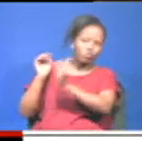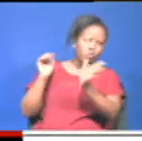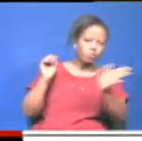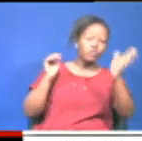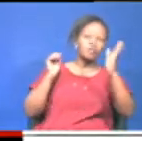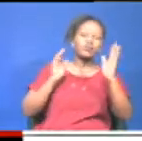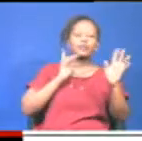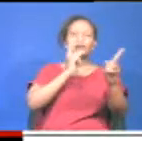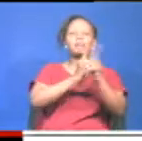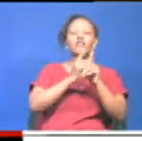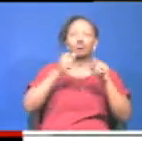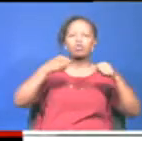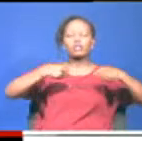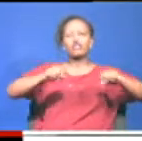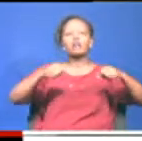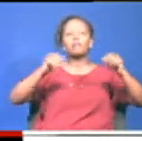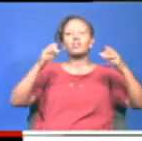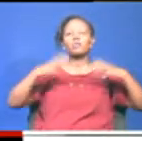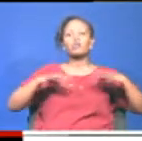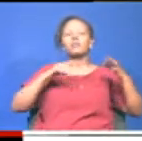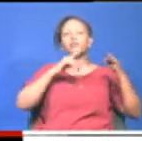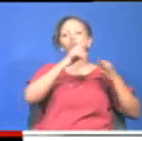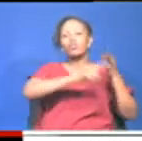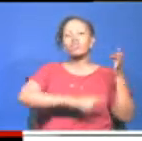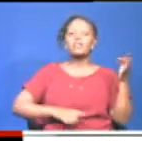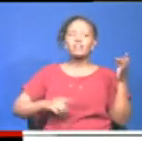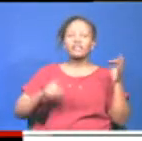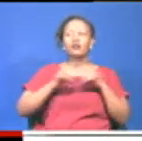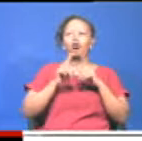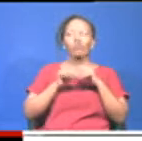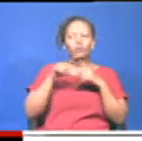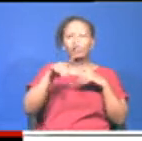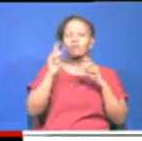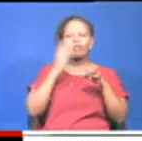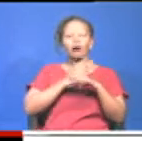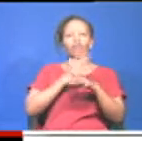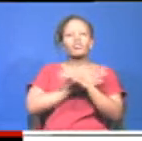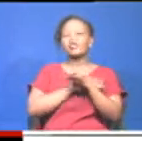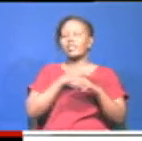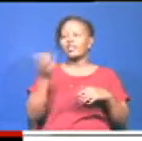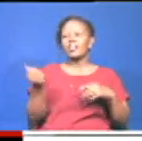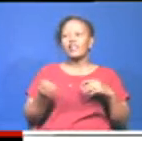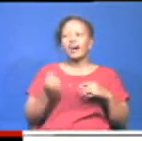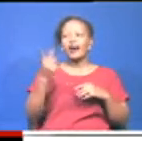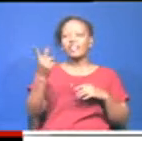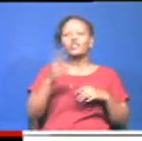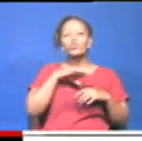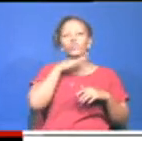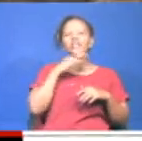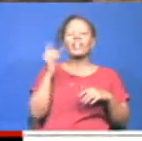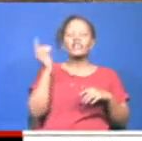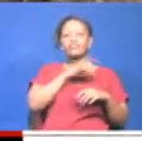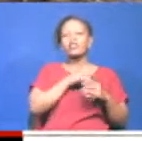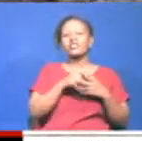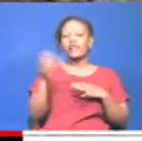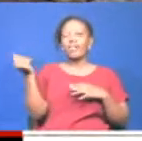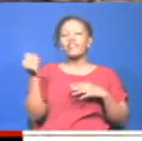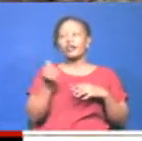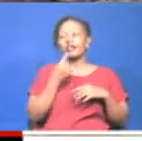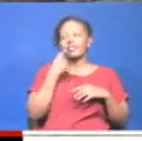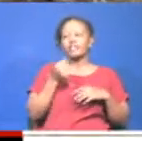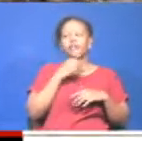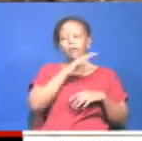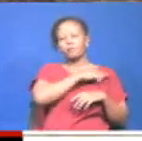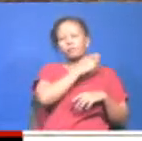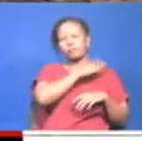watu wa pikipiki amebebana watatu na ameweza kuwaangamiza na kuwa wawili, mmoja saa hii anapata matibabu hospitalini. One